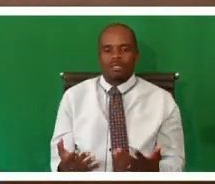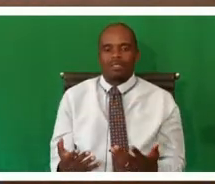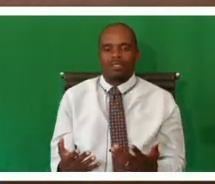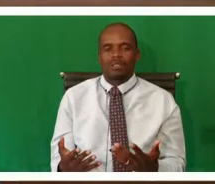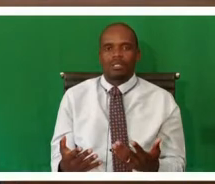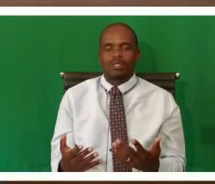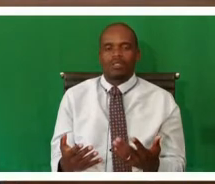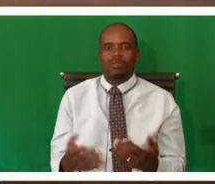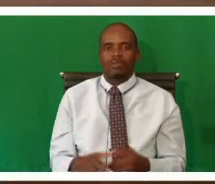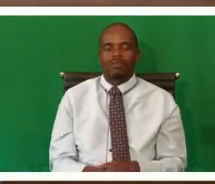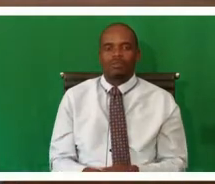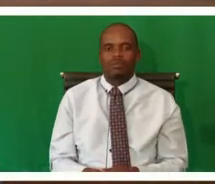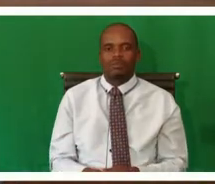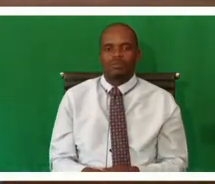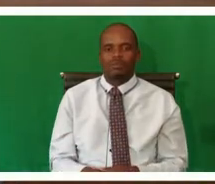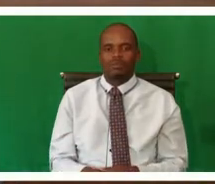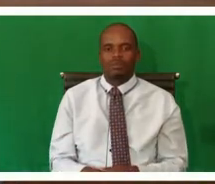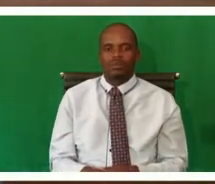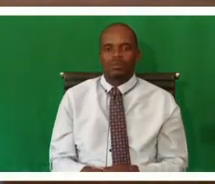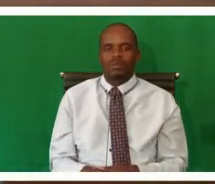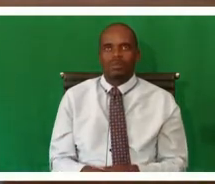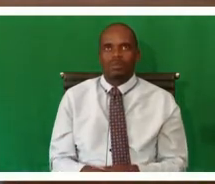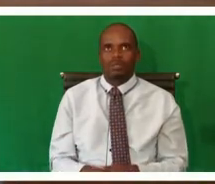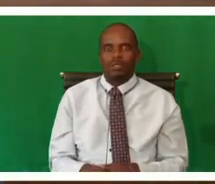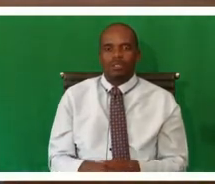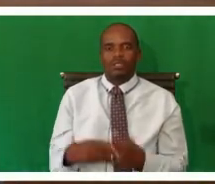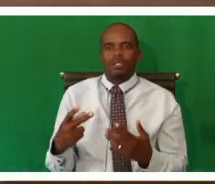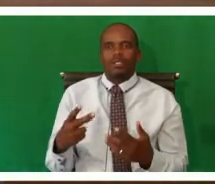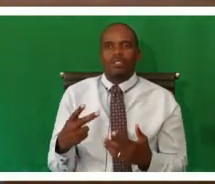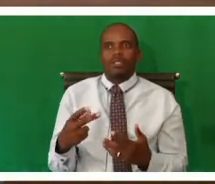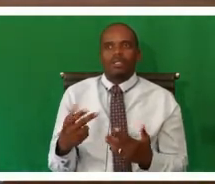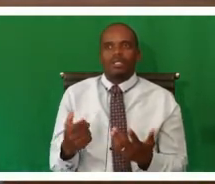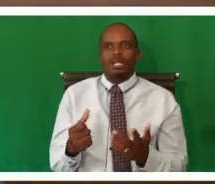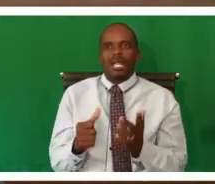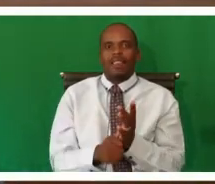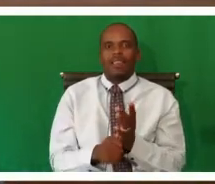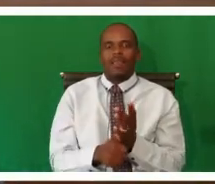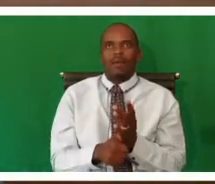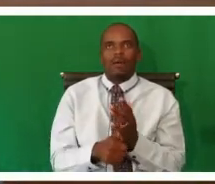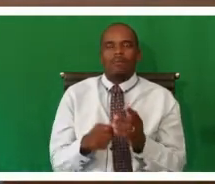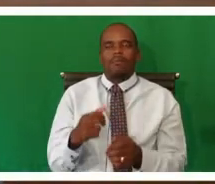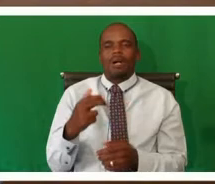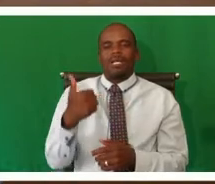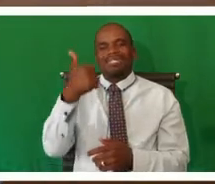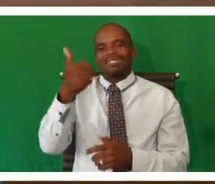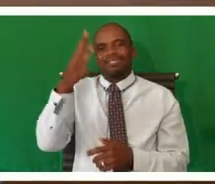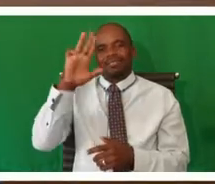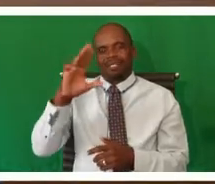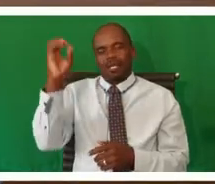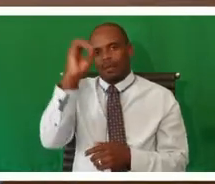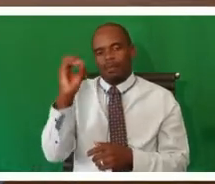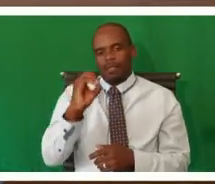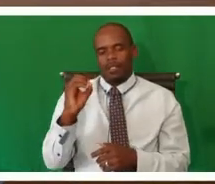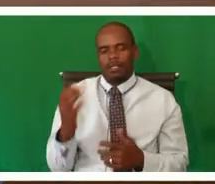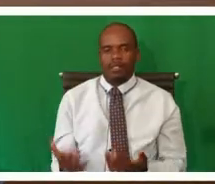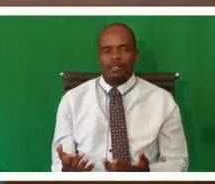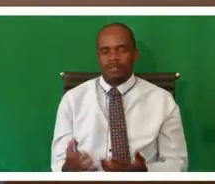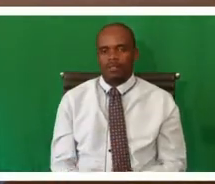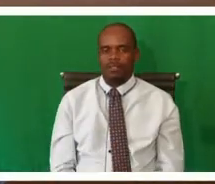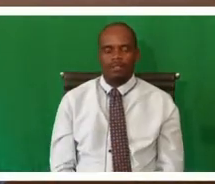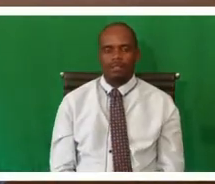jobs, 69% of women, 48% of youth, and